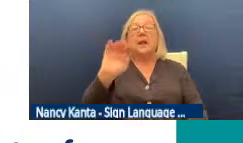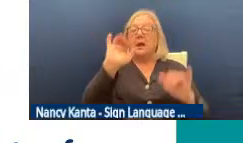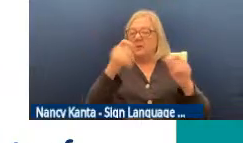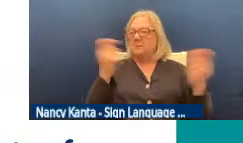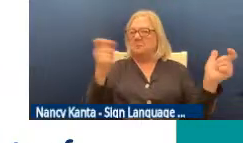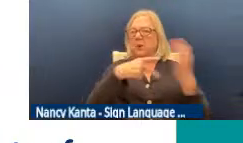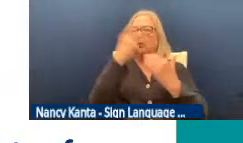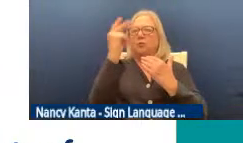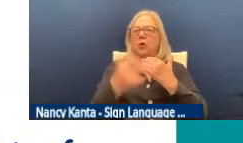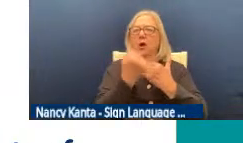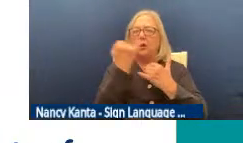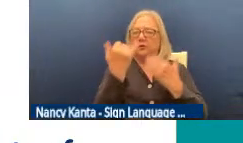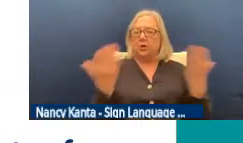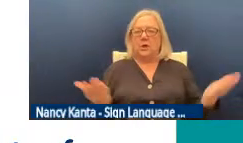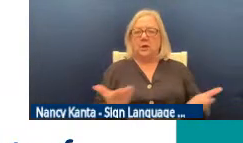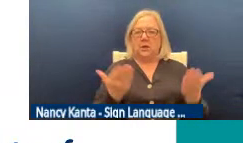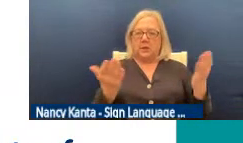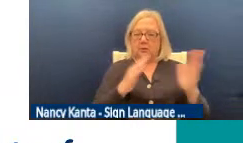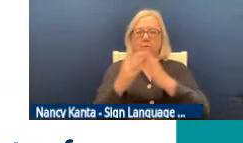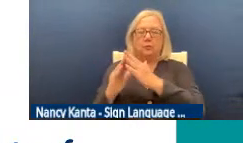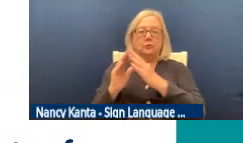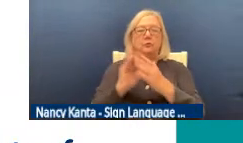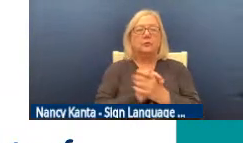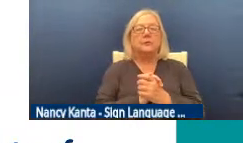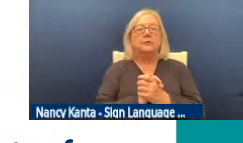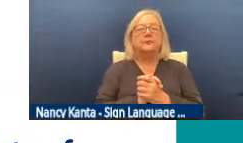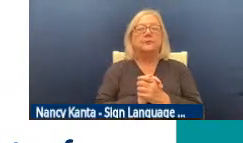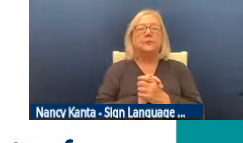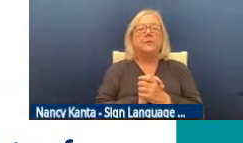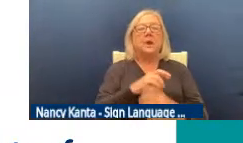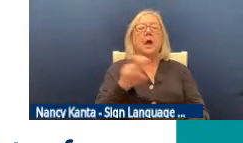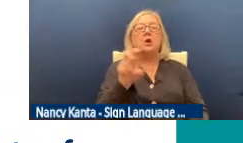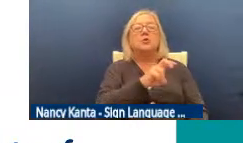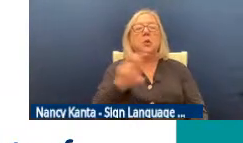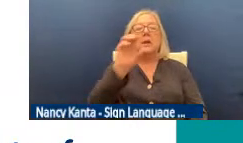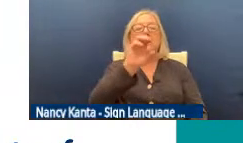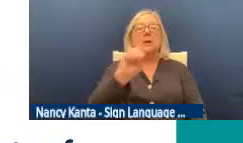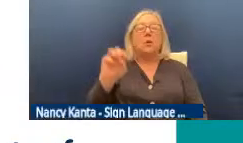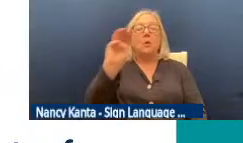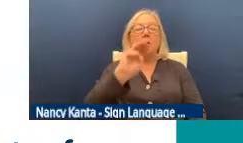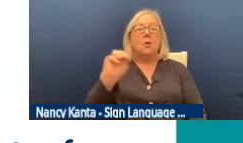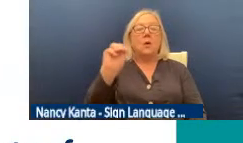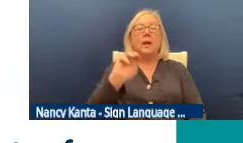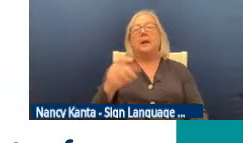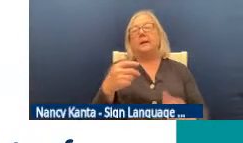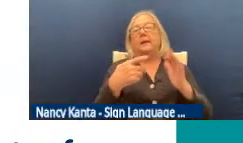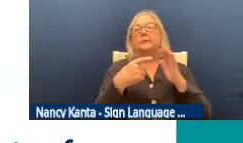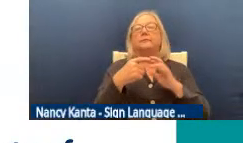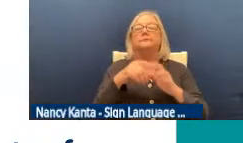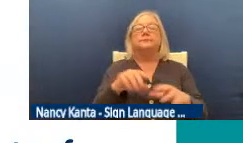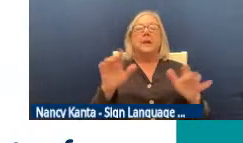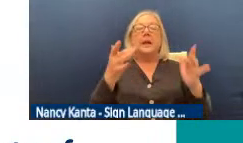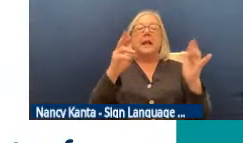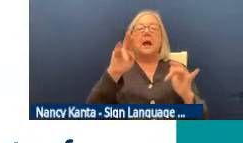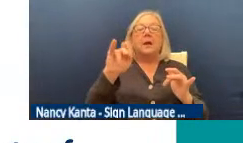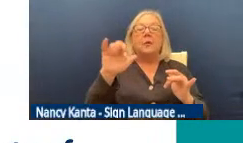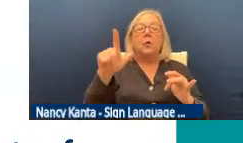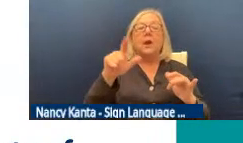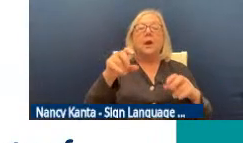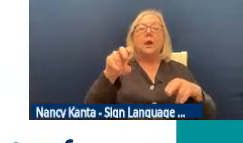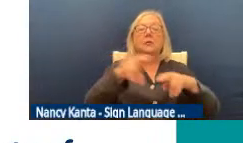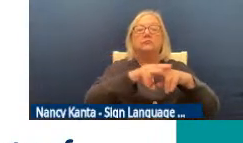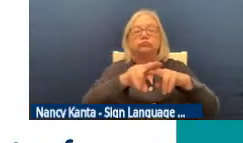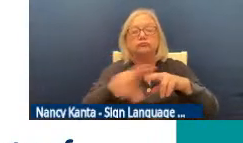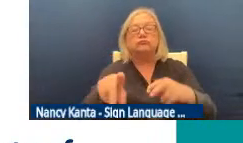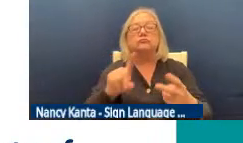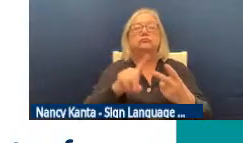now. The transit O&M equations include, again, sort of the light rail and the express bus.